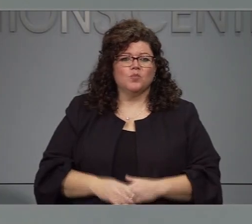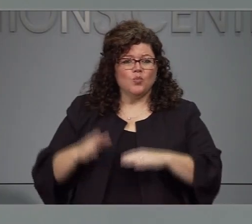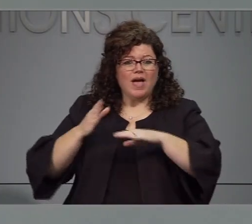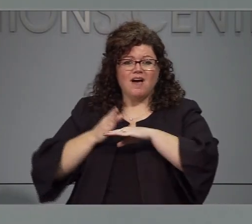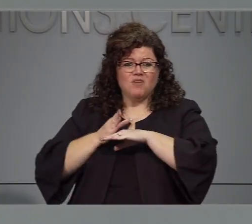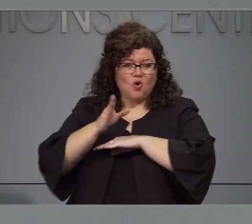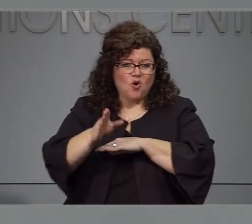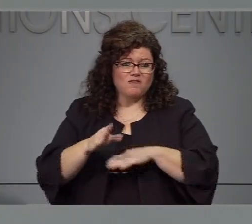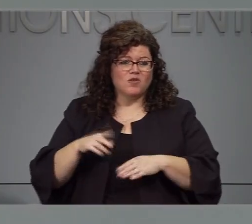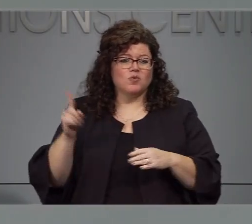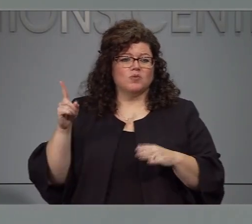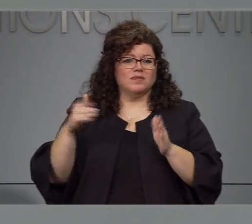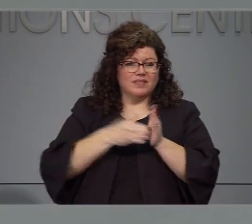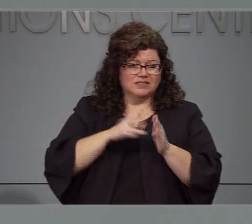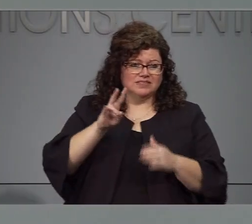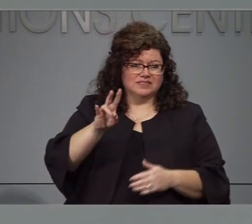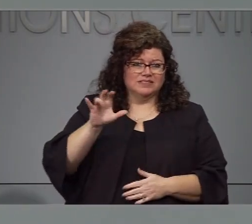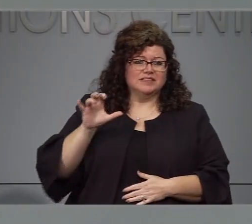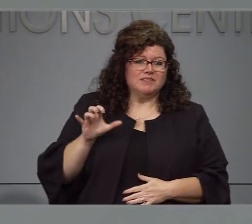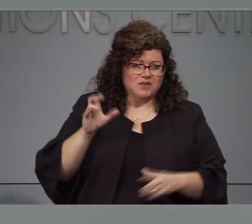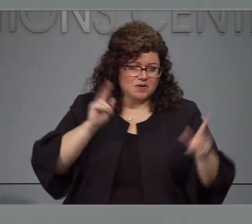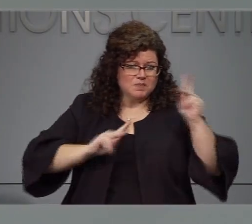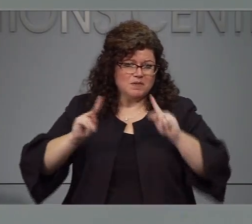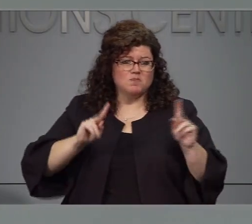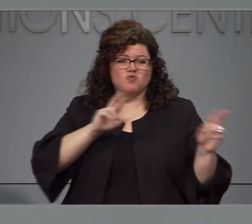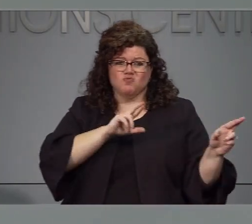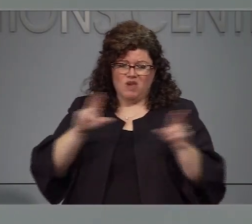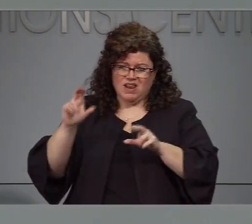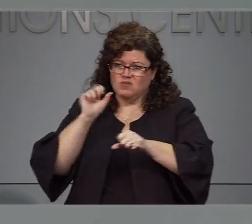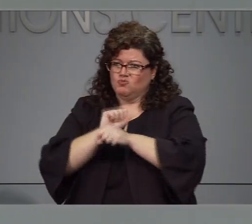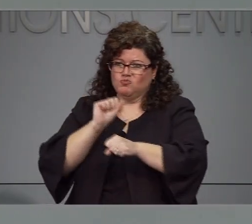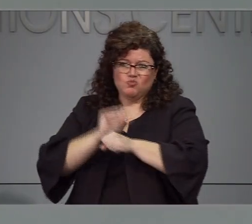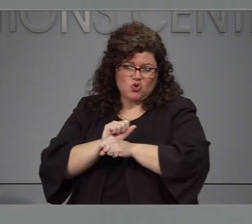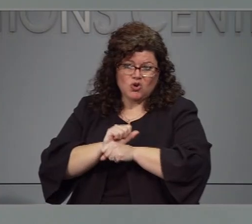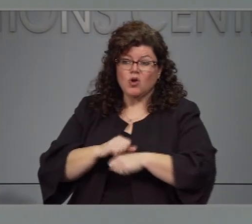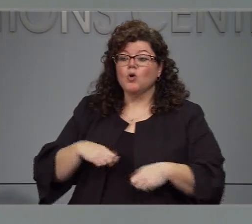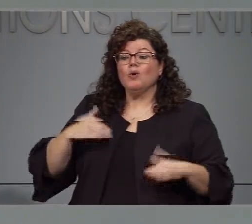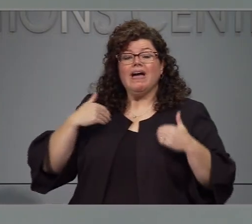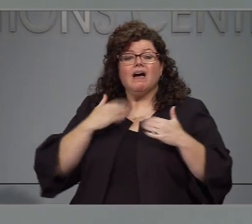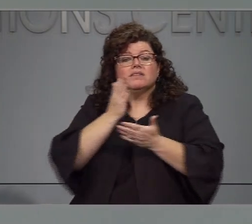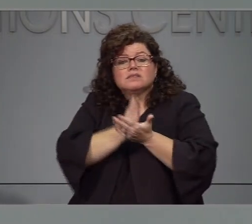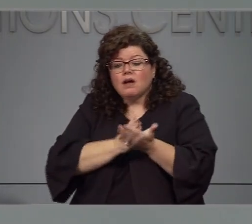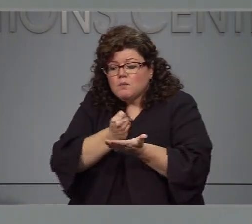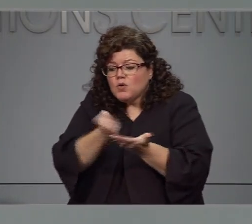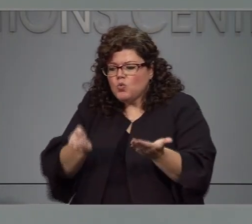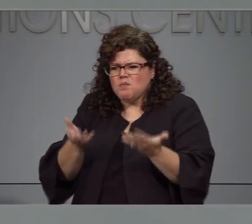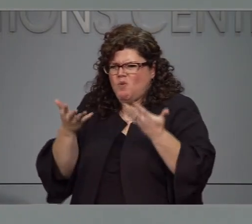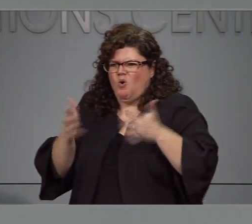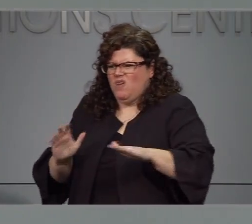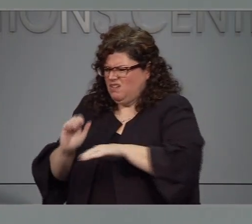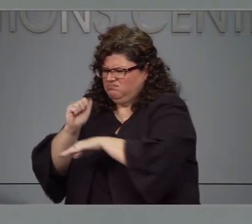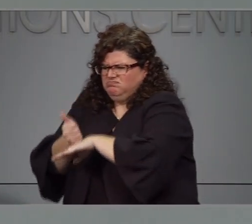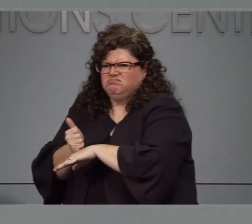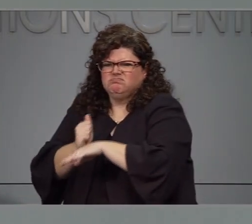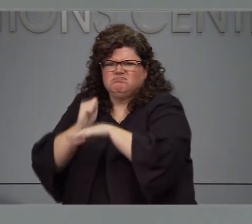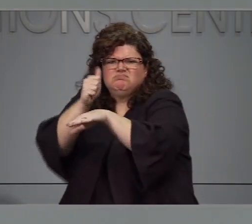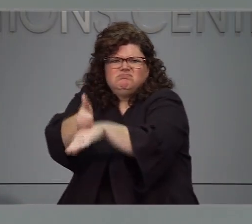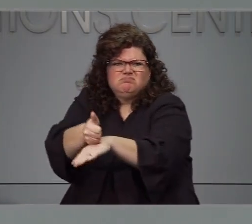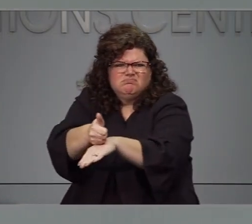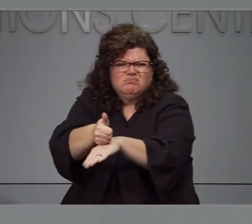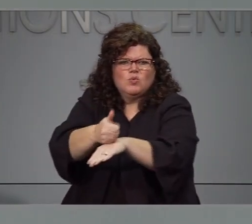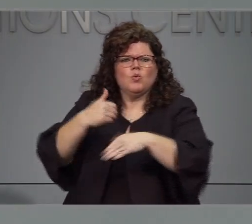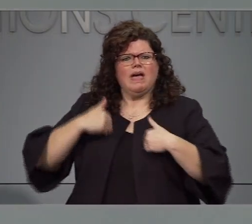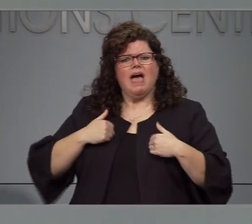this storm. We've repositioned and pre-positioned equipment, materials, and road barricades so that we're ready to